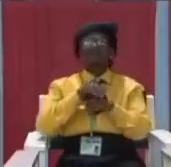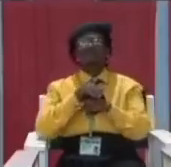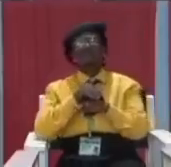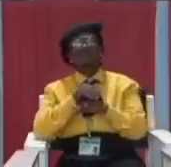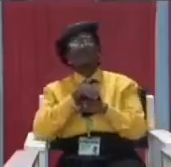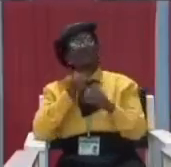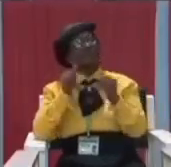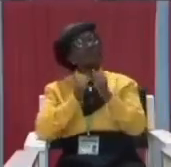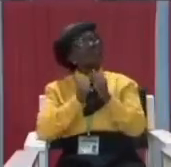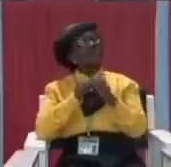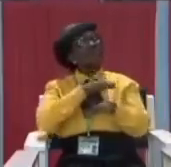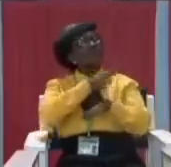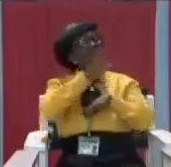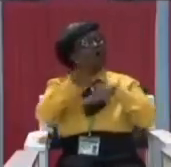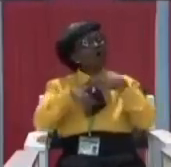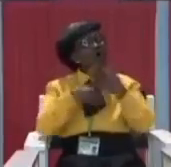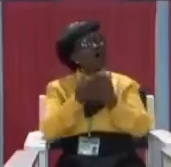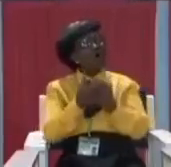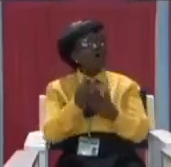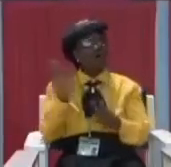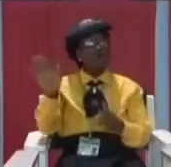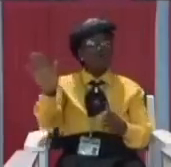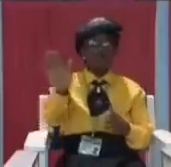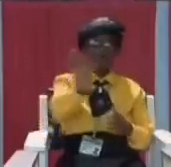with all your heart.